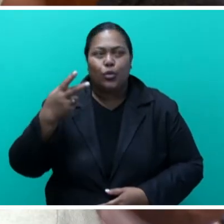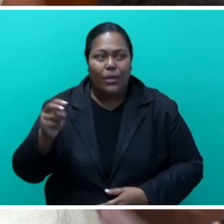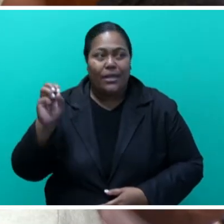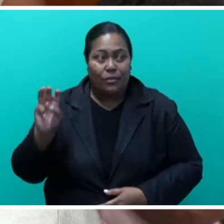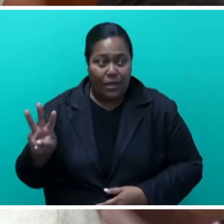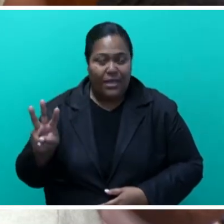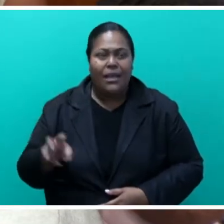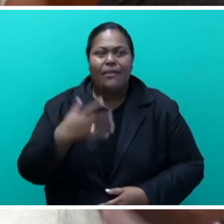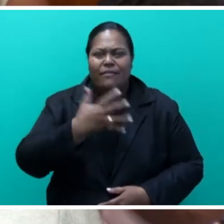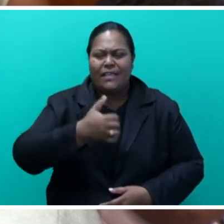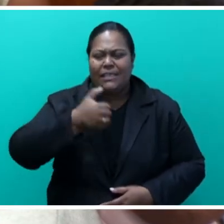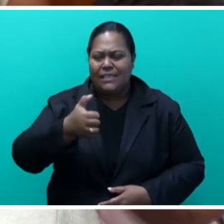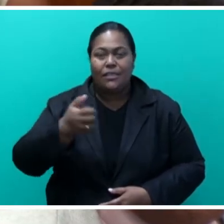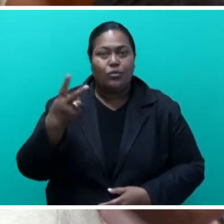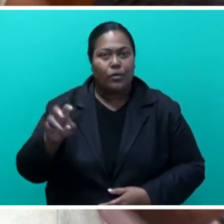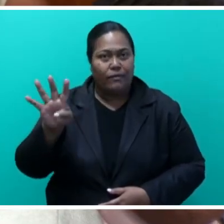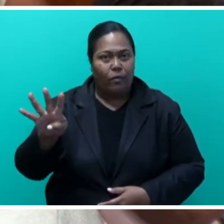15624.